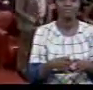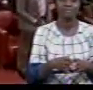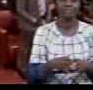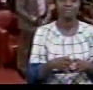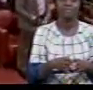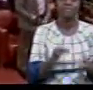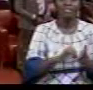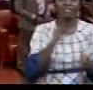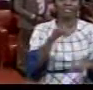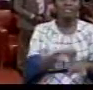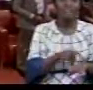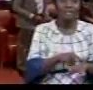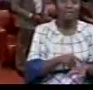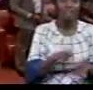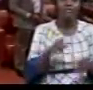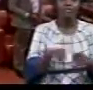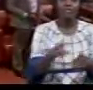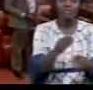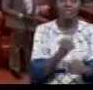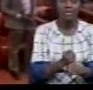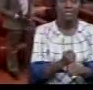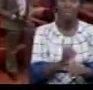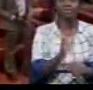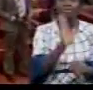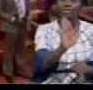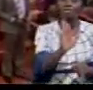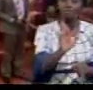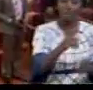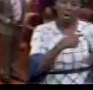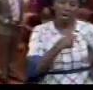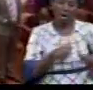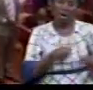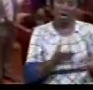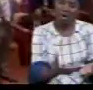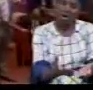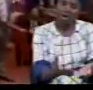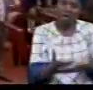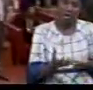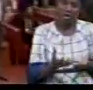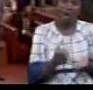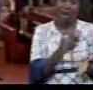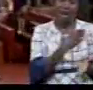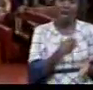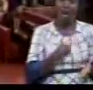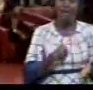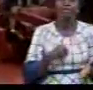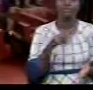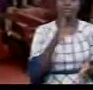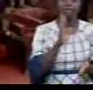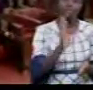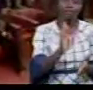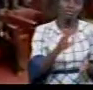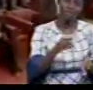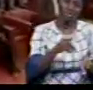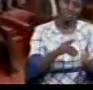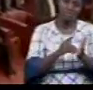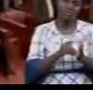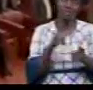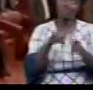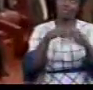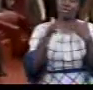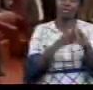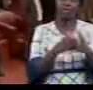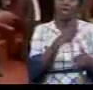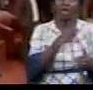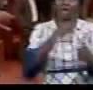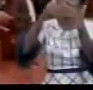It's time to get your desire and your demand to heaven, and heaven will hear